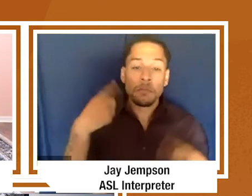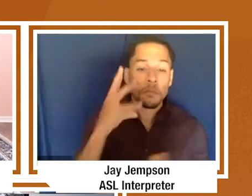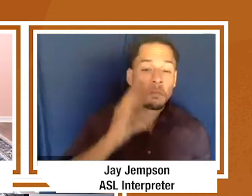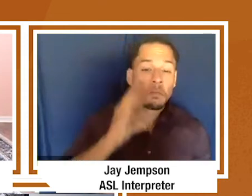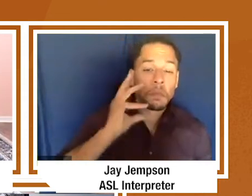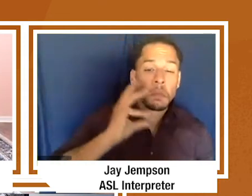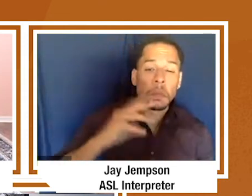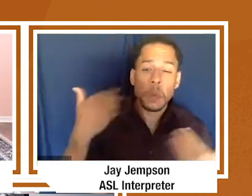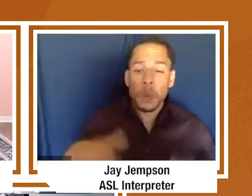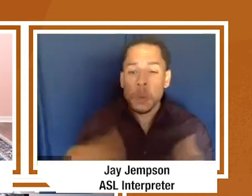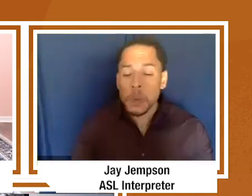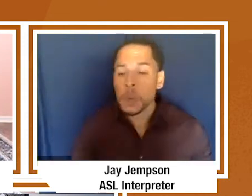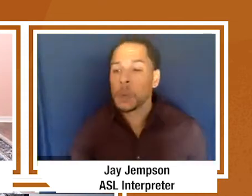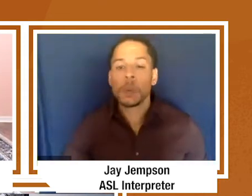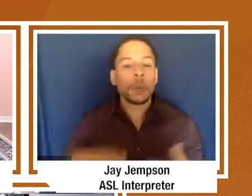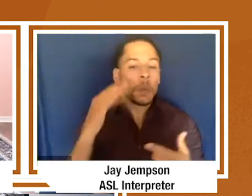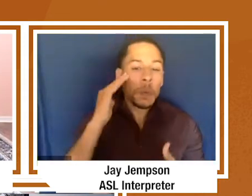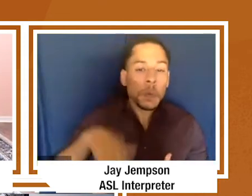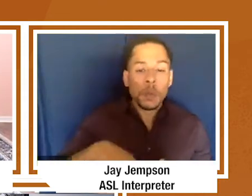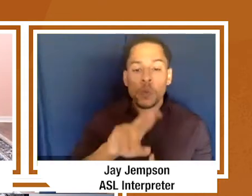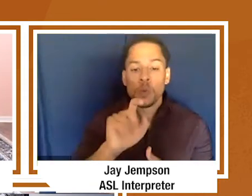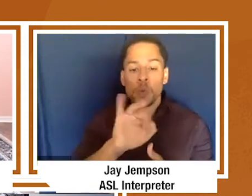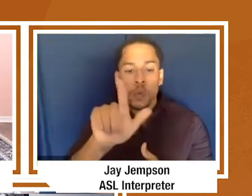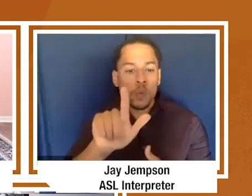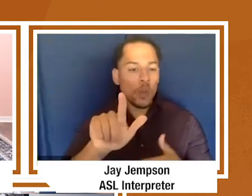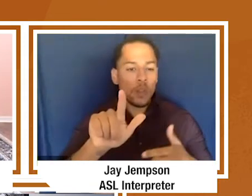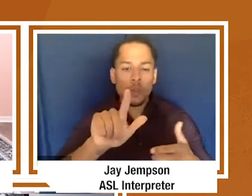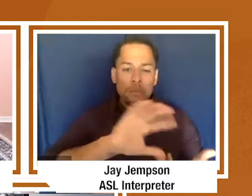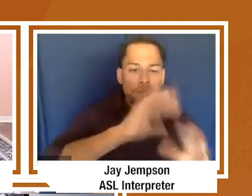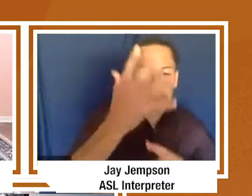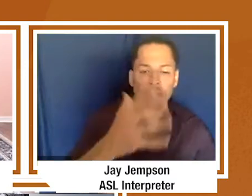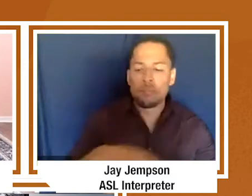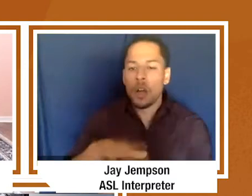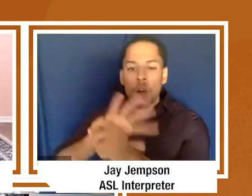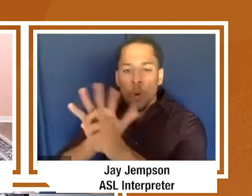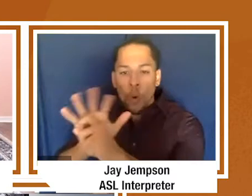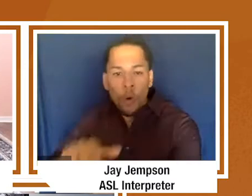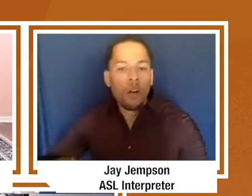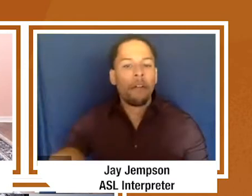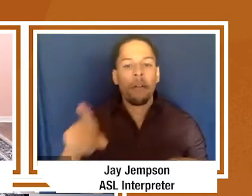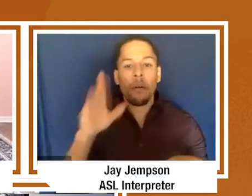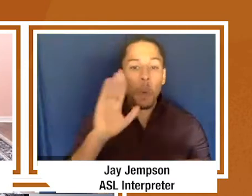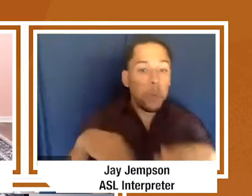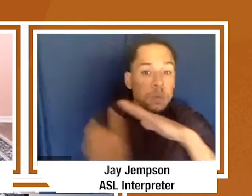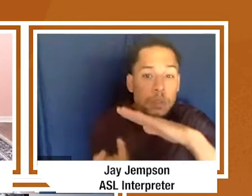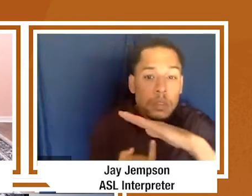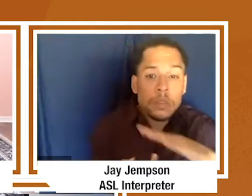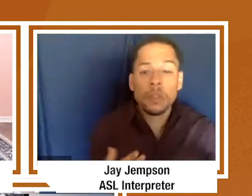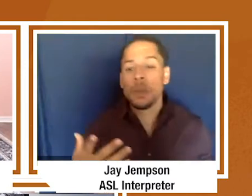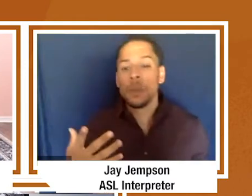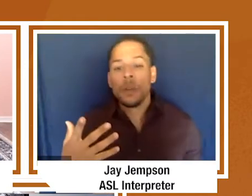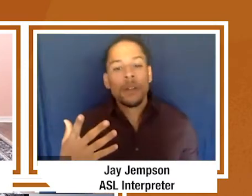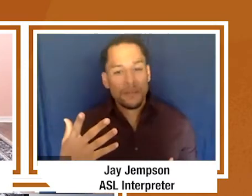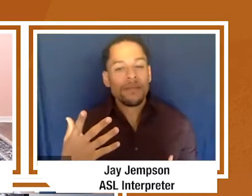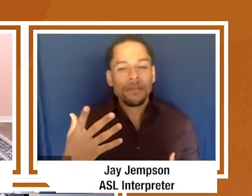We've experienced both viral and racial pandemic. You know, we've been sheltering at home. And throughout all of that, you know, you tuned in with us